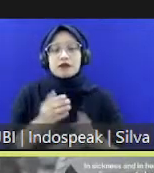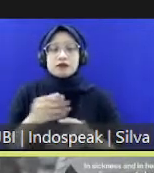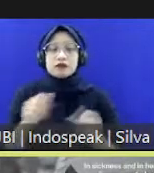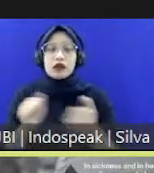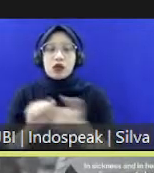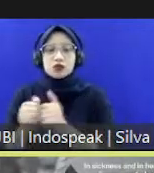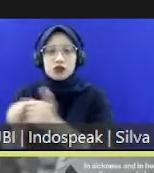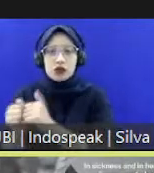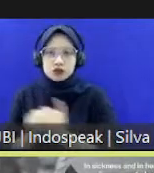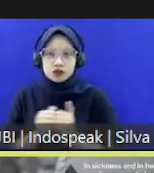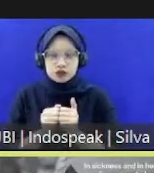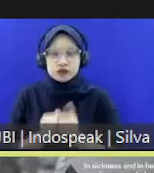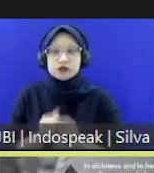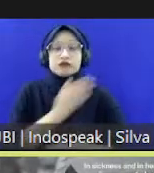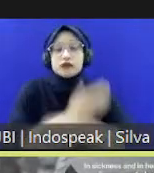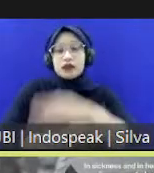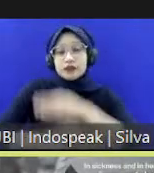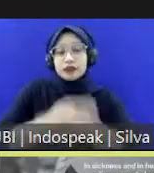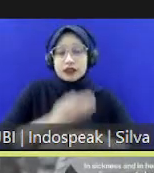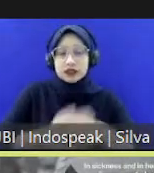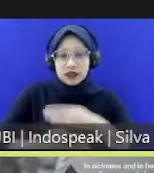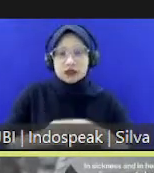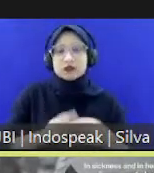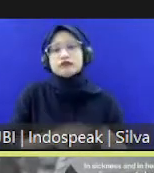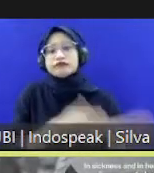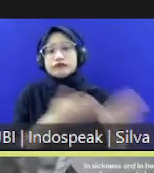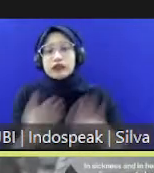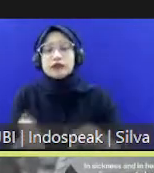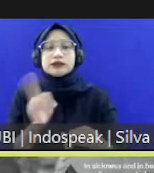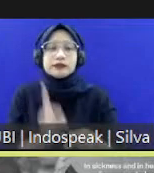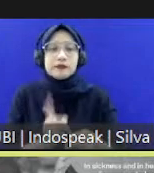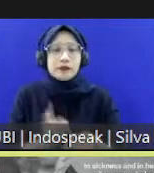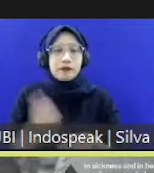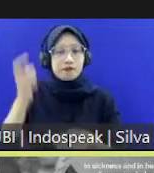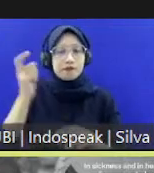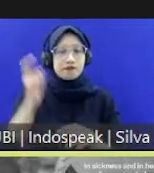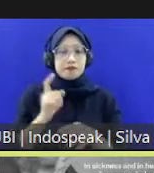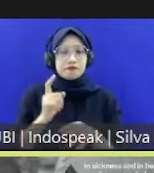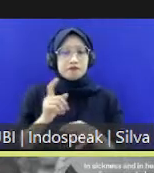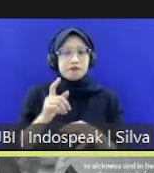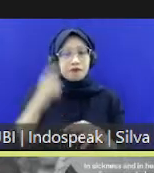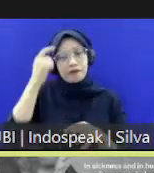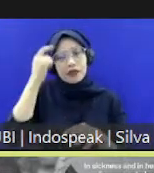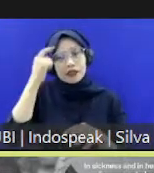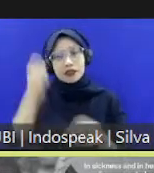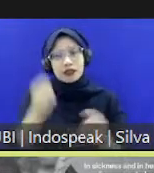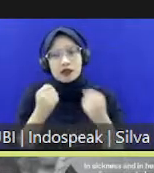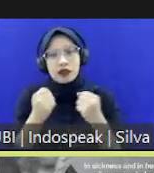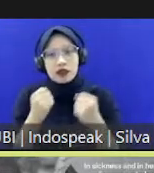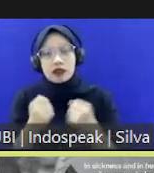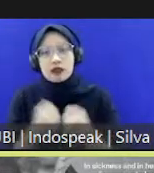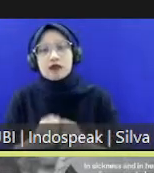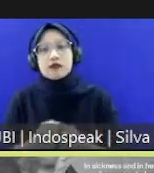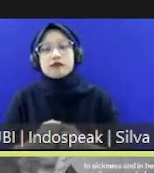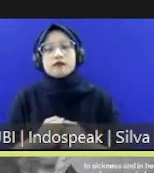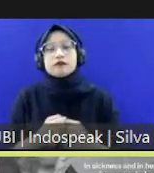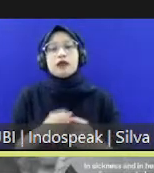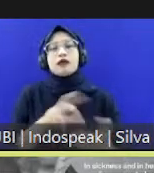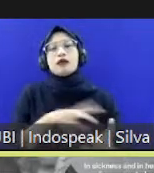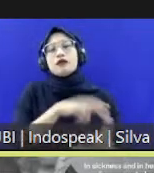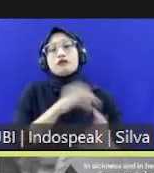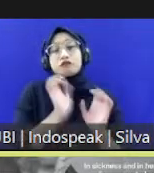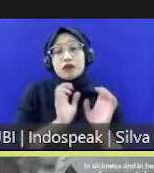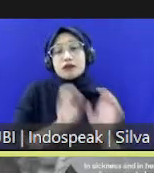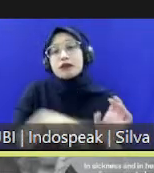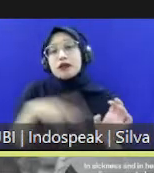than the sum of the top 4 diseases with the greatest burden, which are cardiovascular, cancer, maternal and neonatal